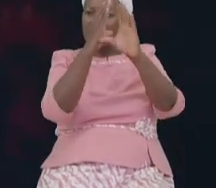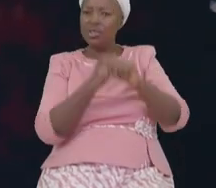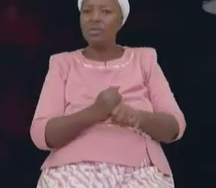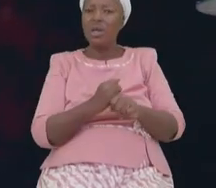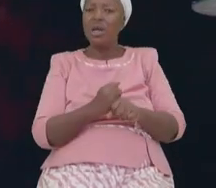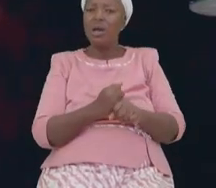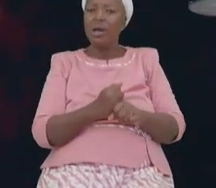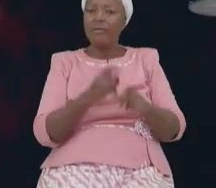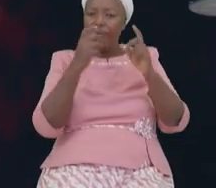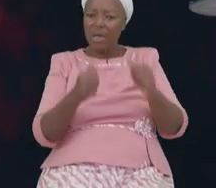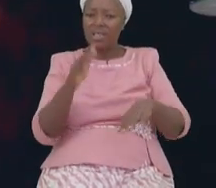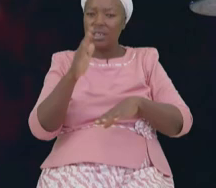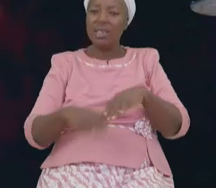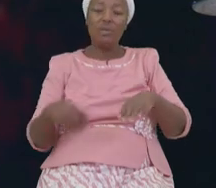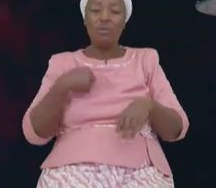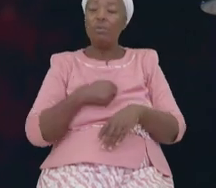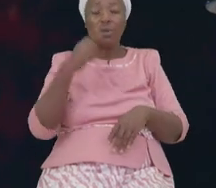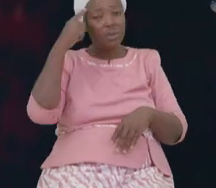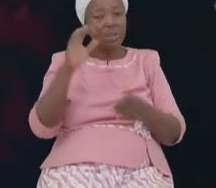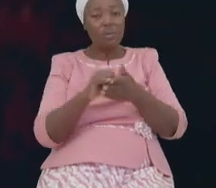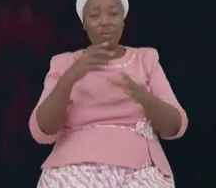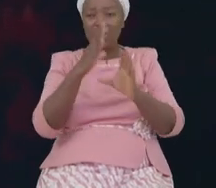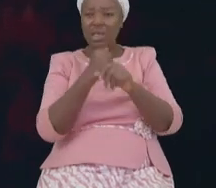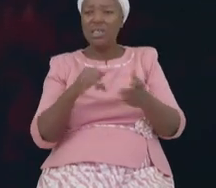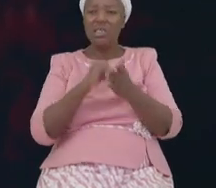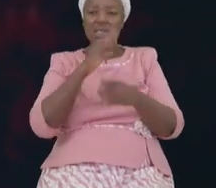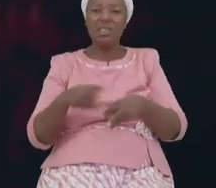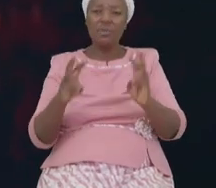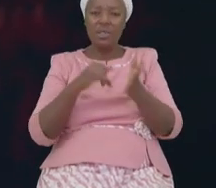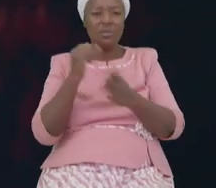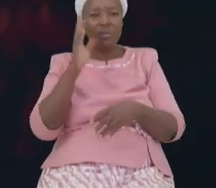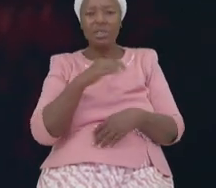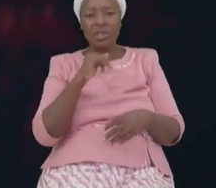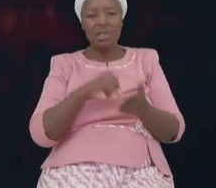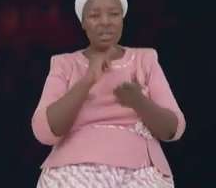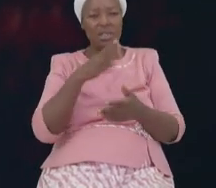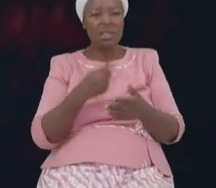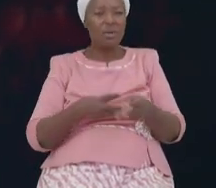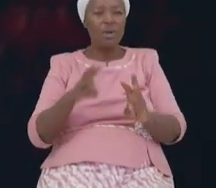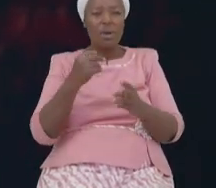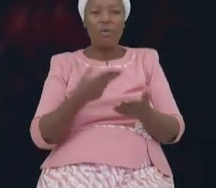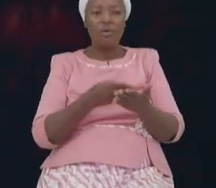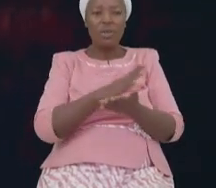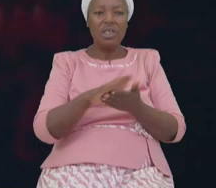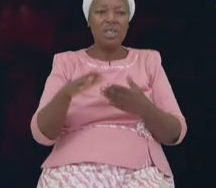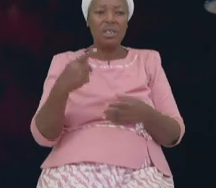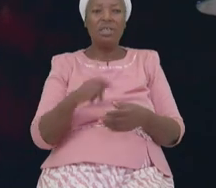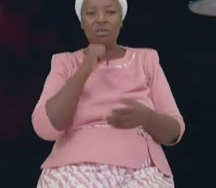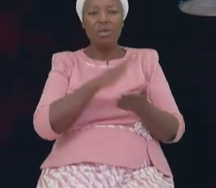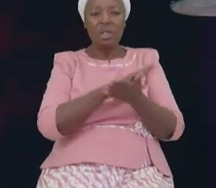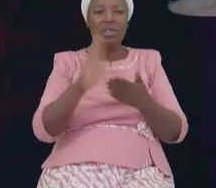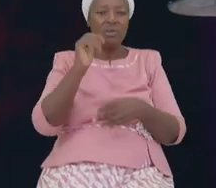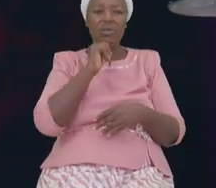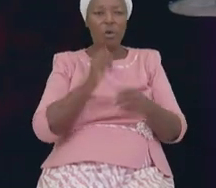It is the way. It says it will be the way of holiness. The unclean shall not pass over it, and it